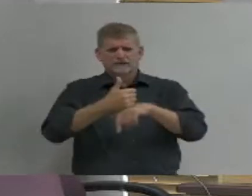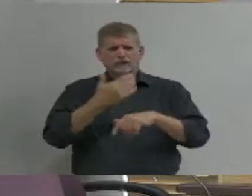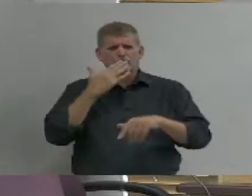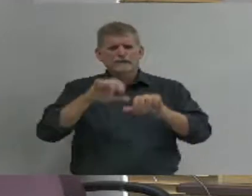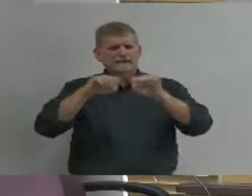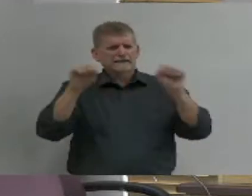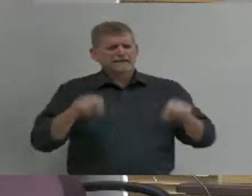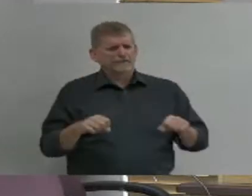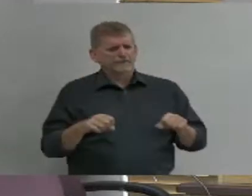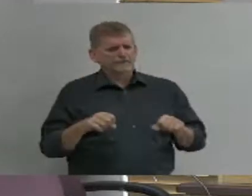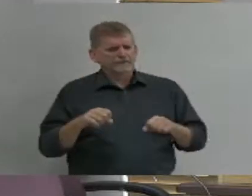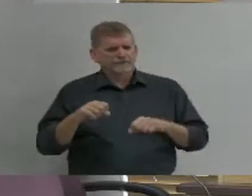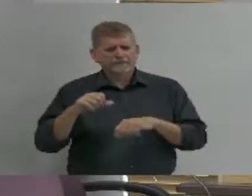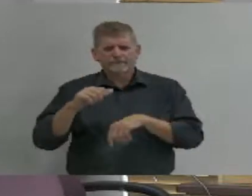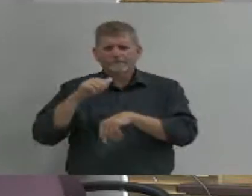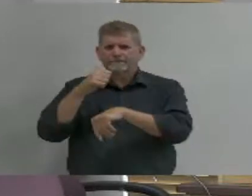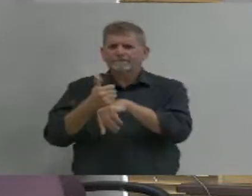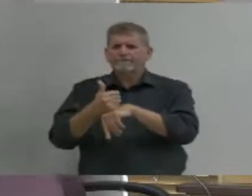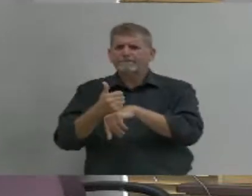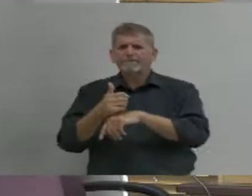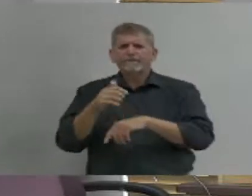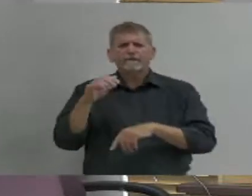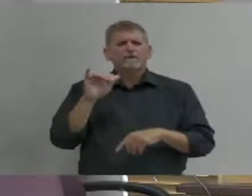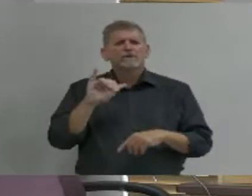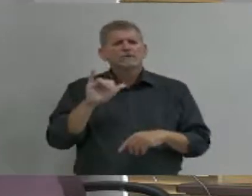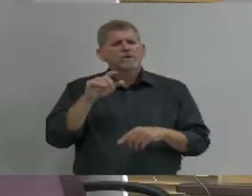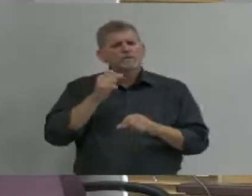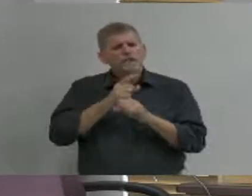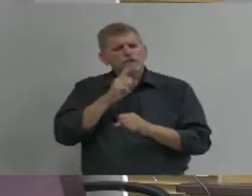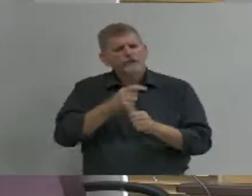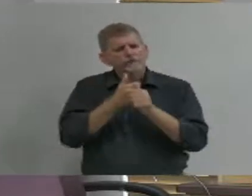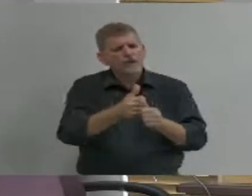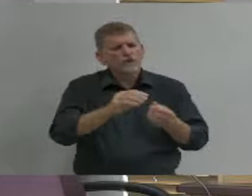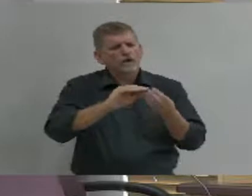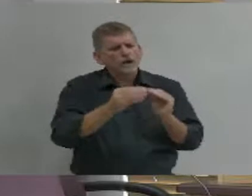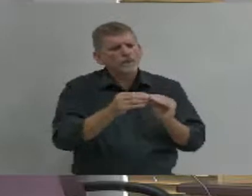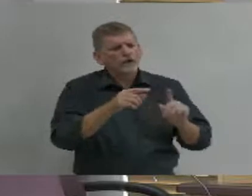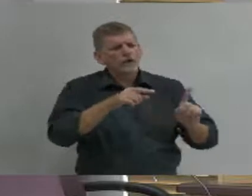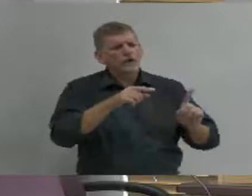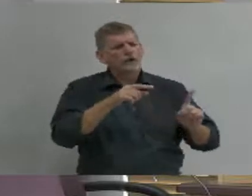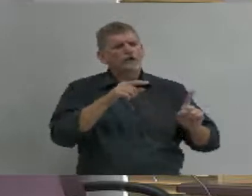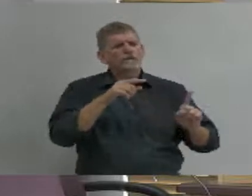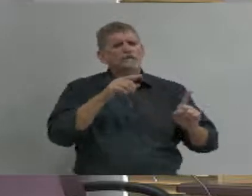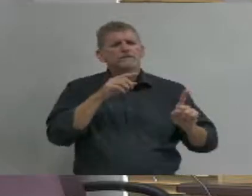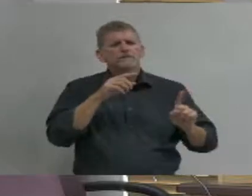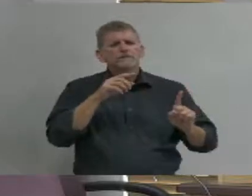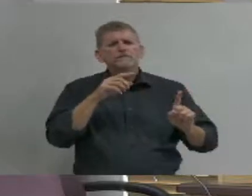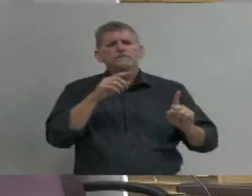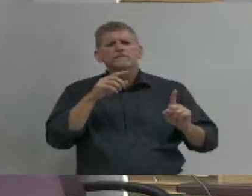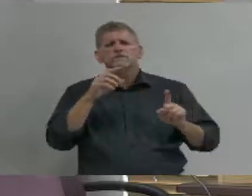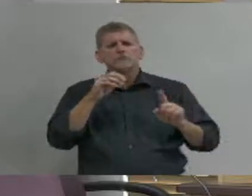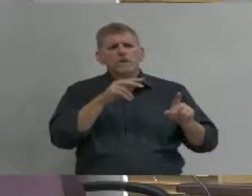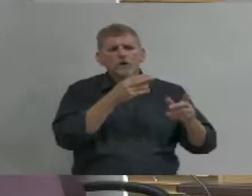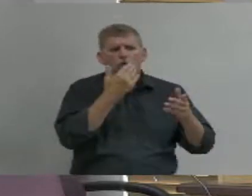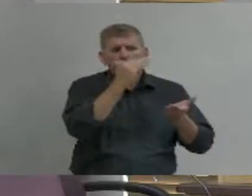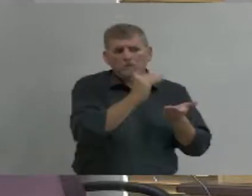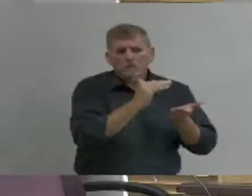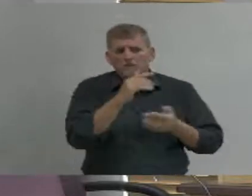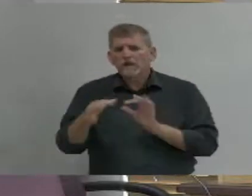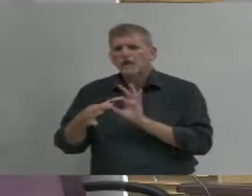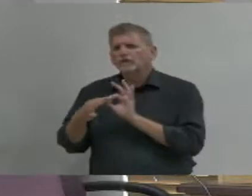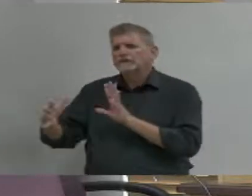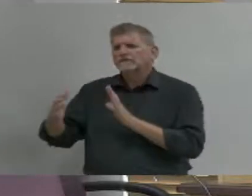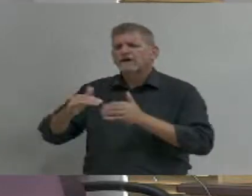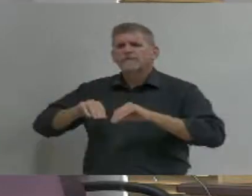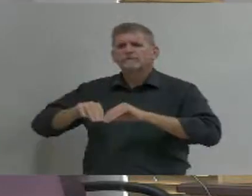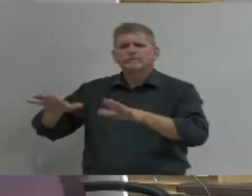well, primarily because and the mayors are the ones that are getting the calls from local businesses, and we can't predict.